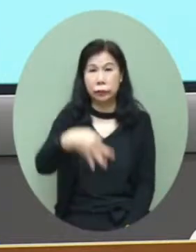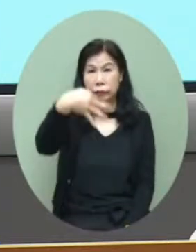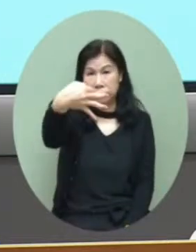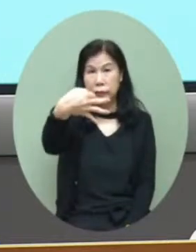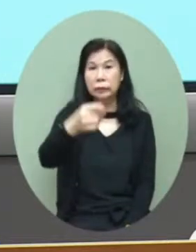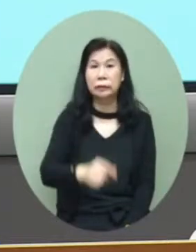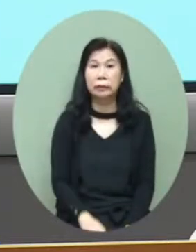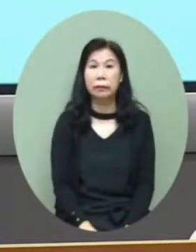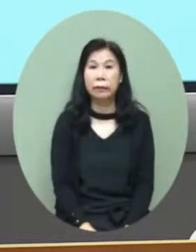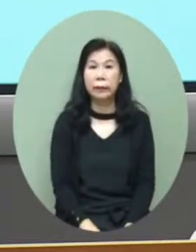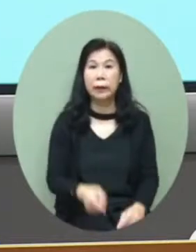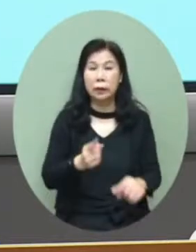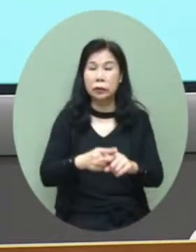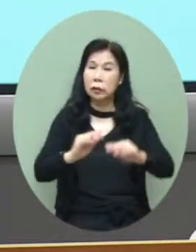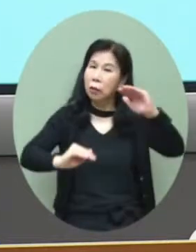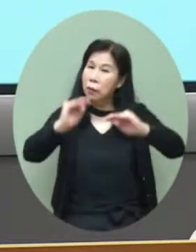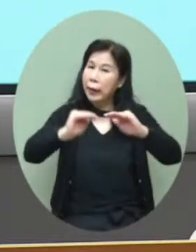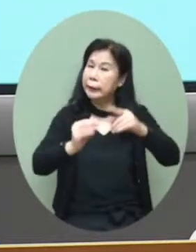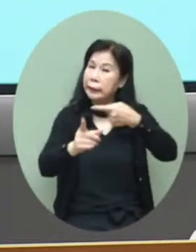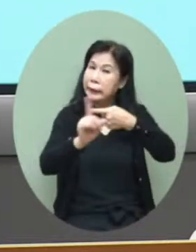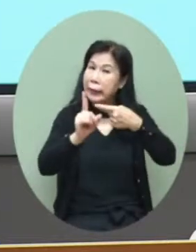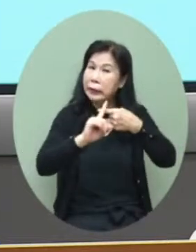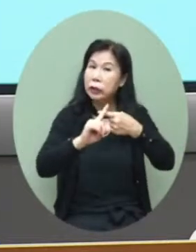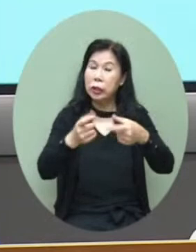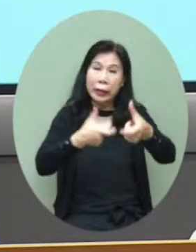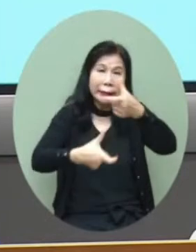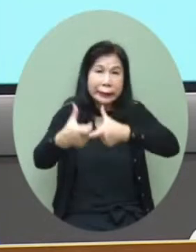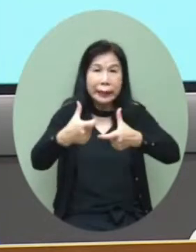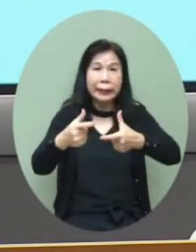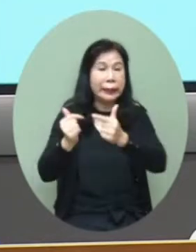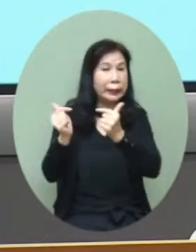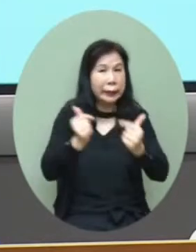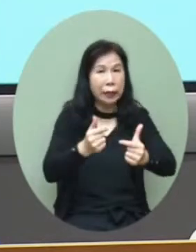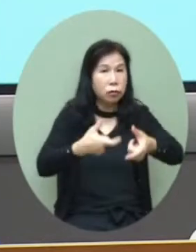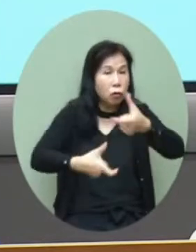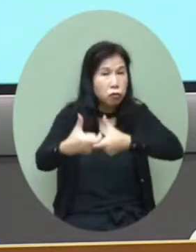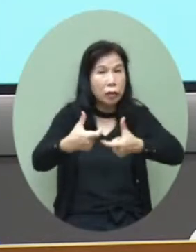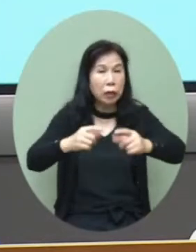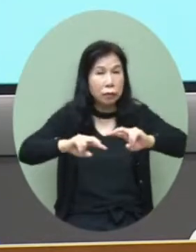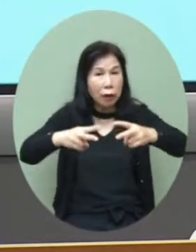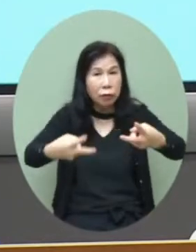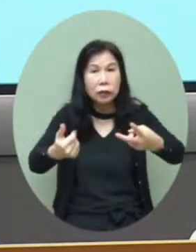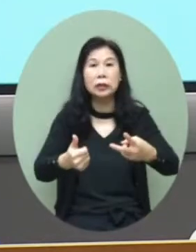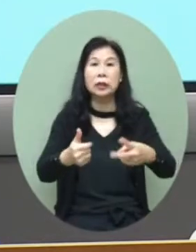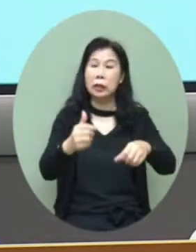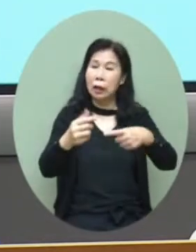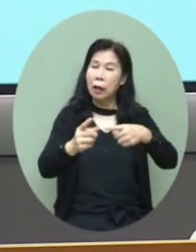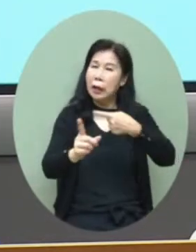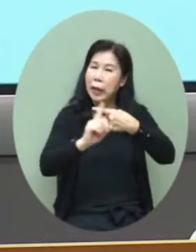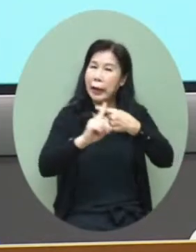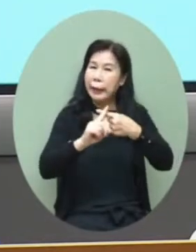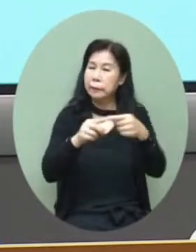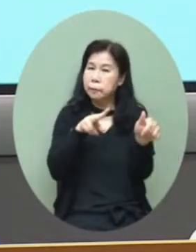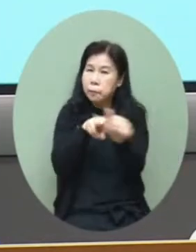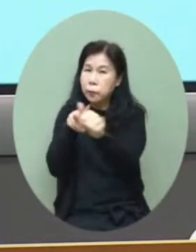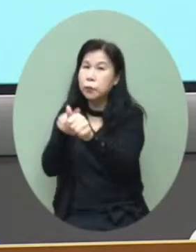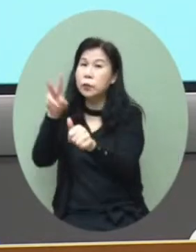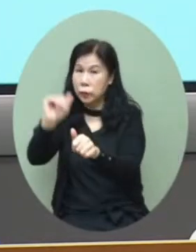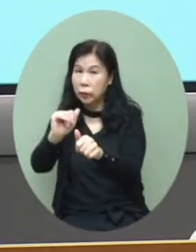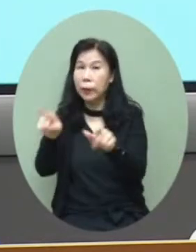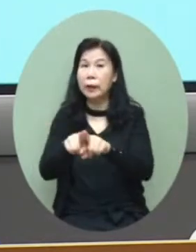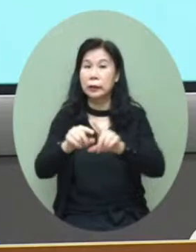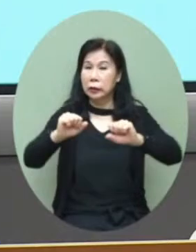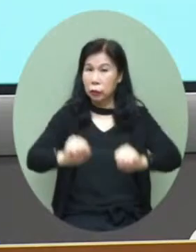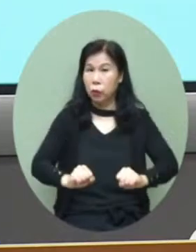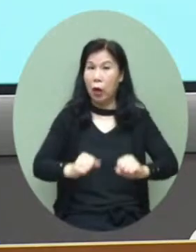risks in order to effectively control the scope as well as the number of people affected. The third point